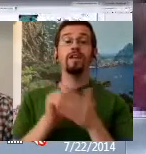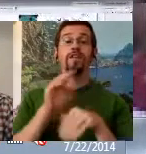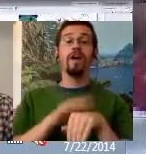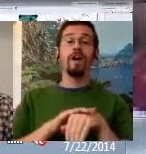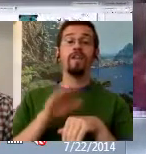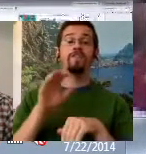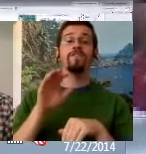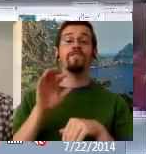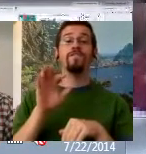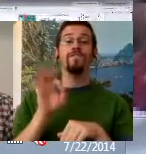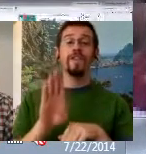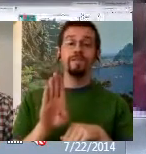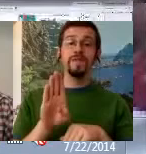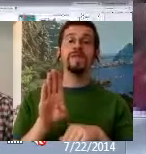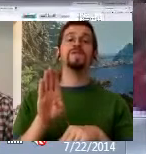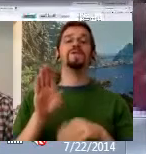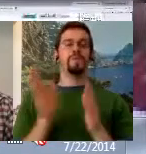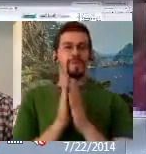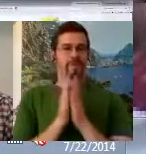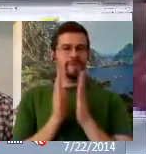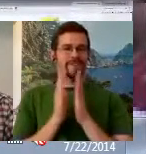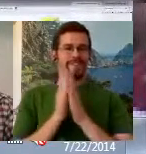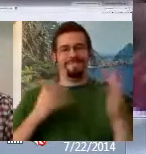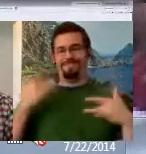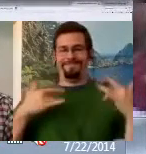suis sur. Yeah, it's great. Bravo.